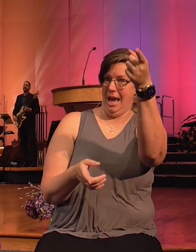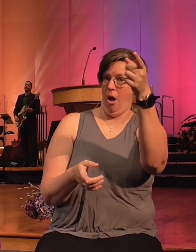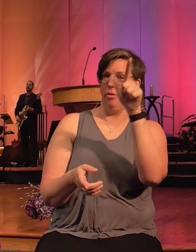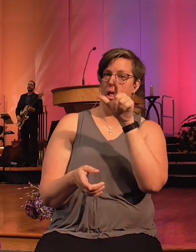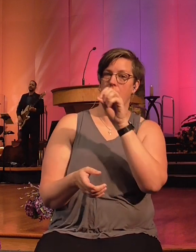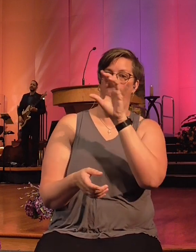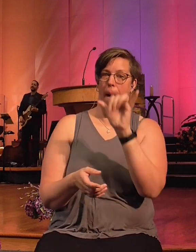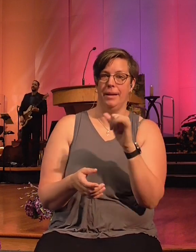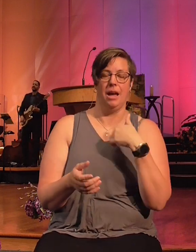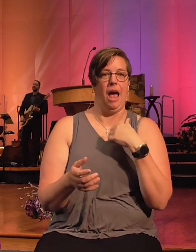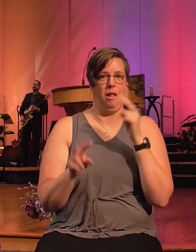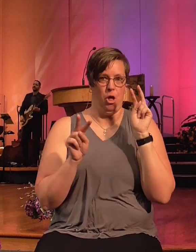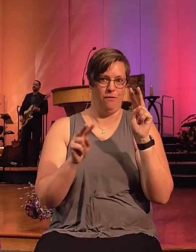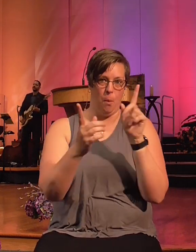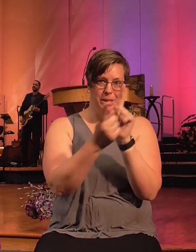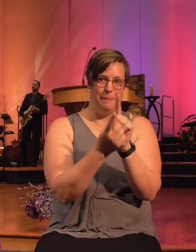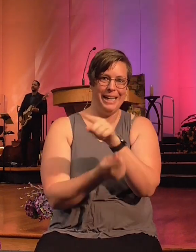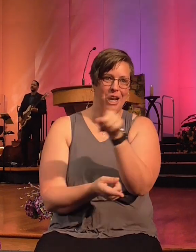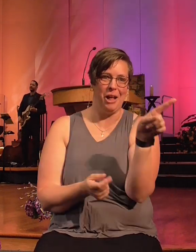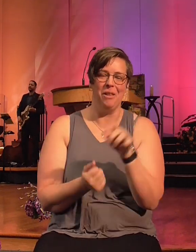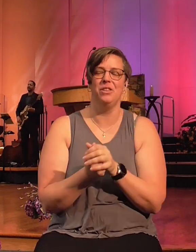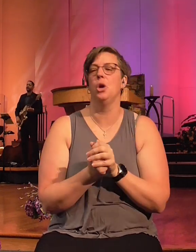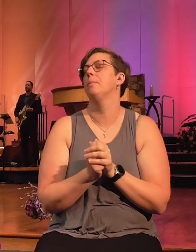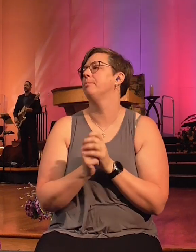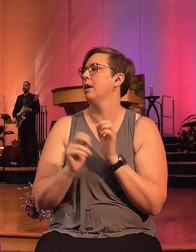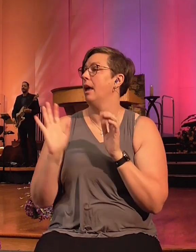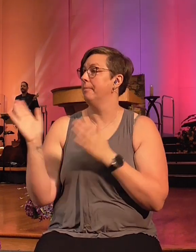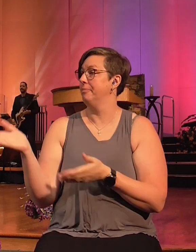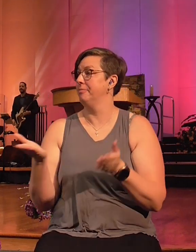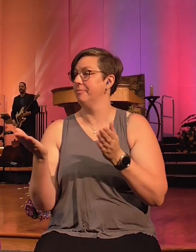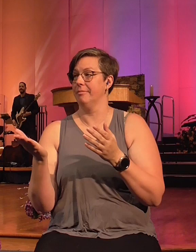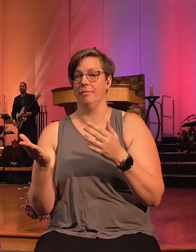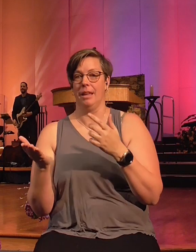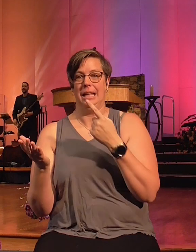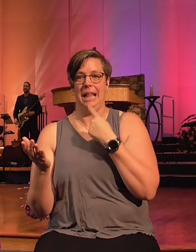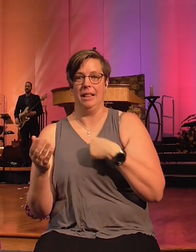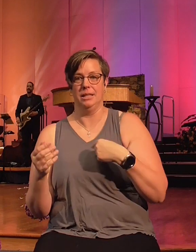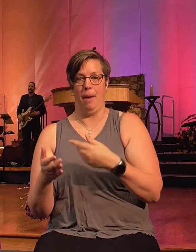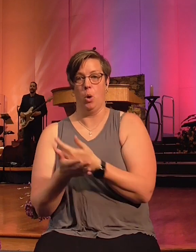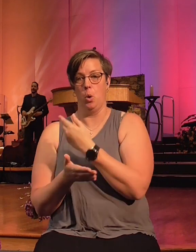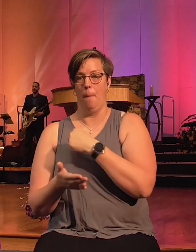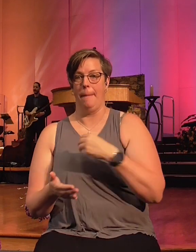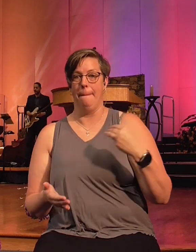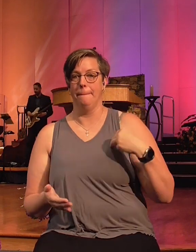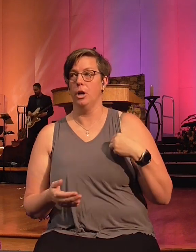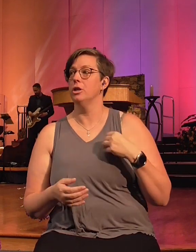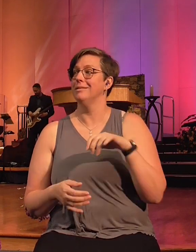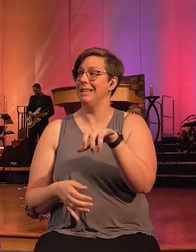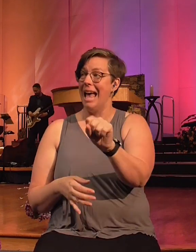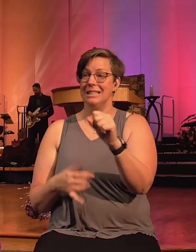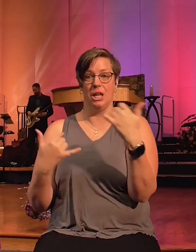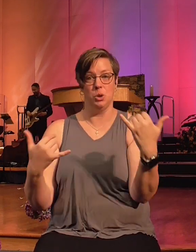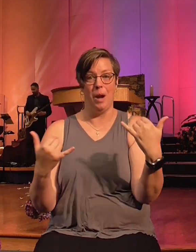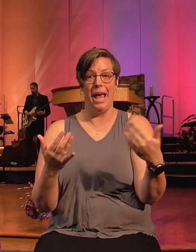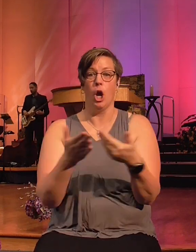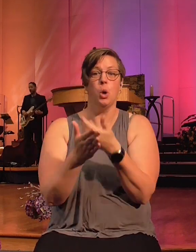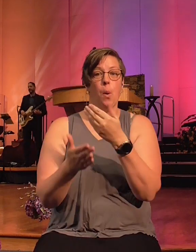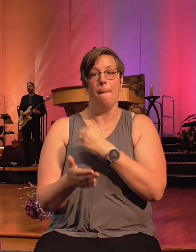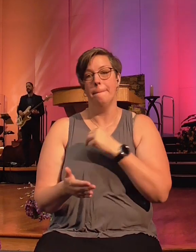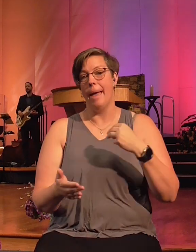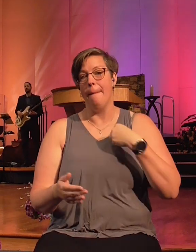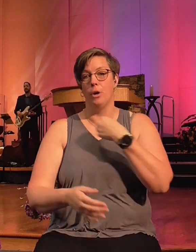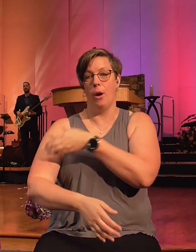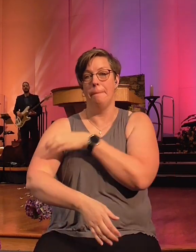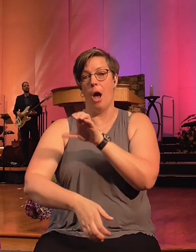and I look forward to meeting you. Great. Thank you, Reverend Michelle. And Reverend Zamira is going to tell us about new members. And yes, today is our new member